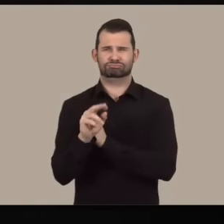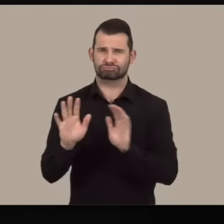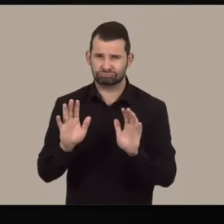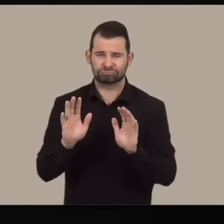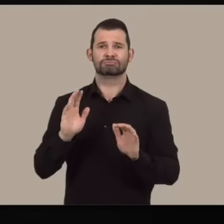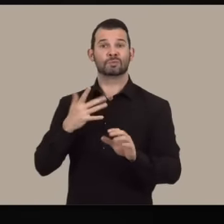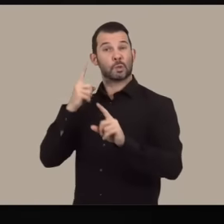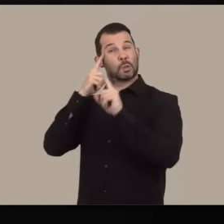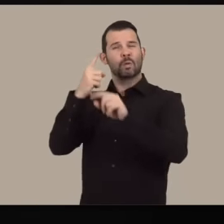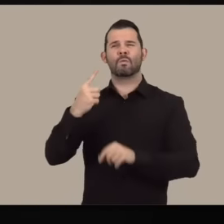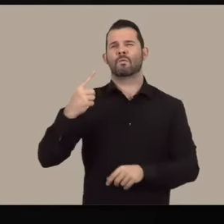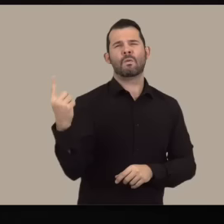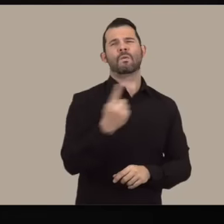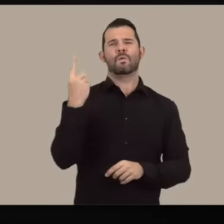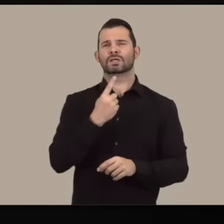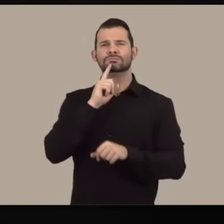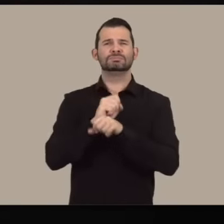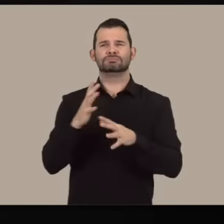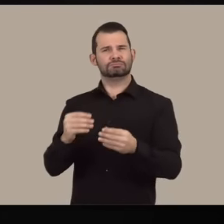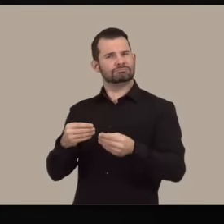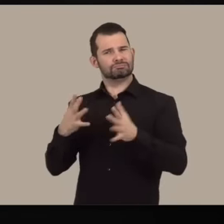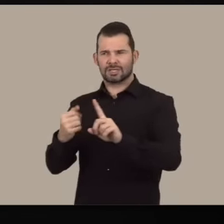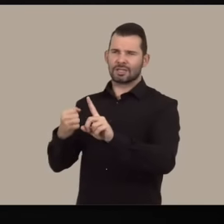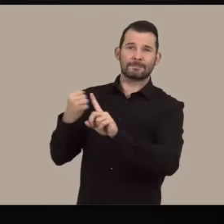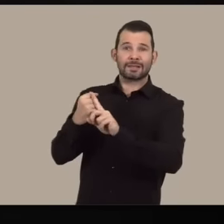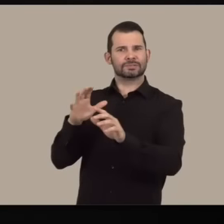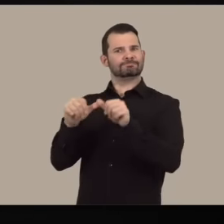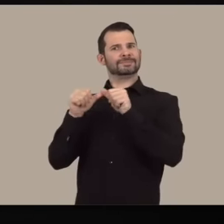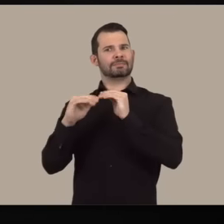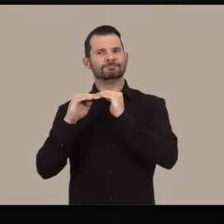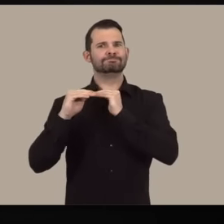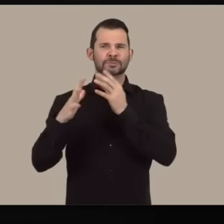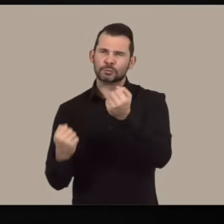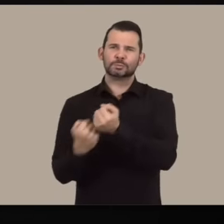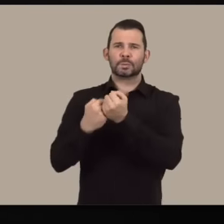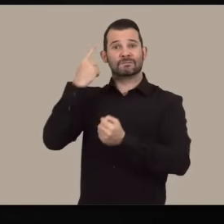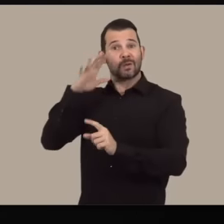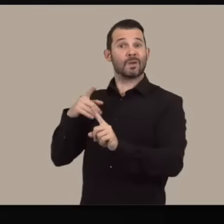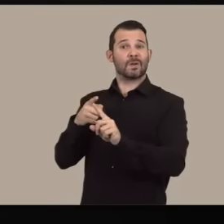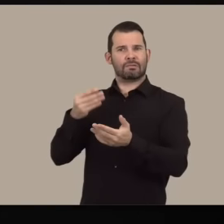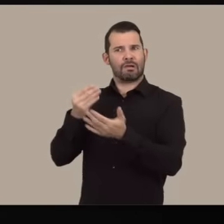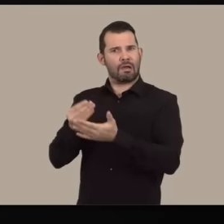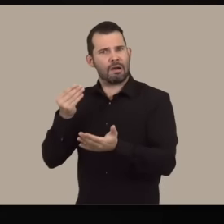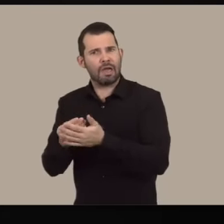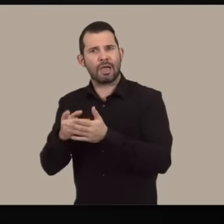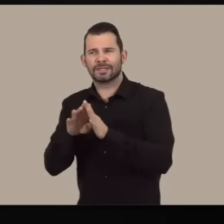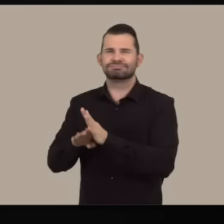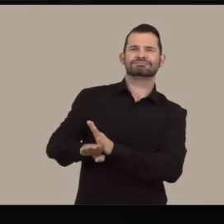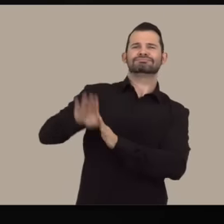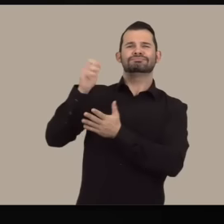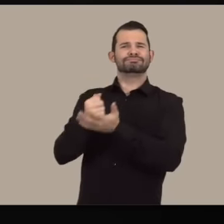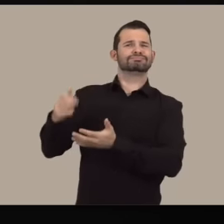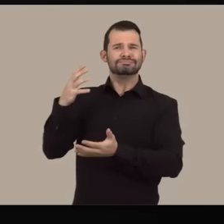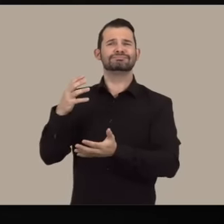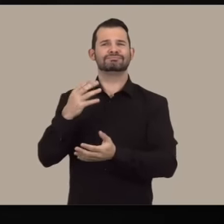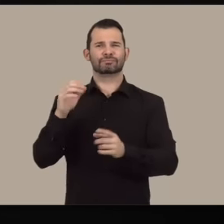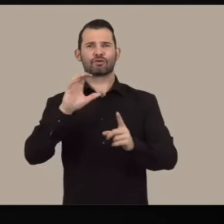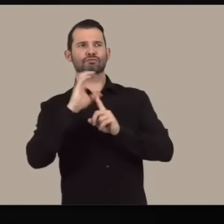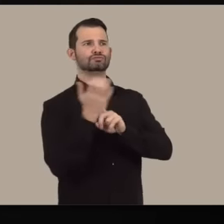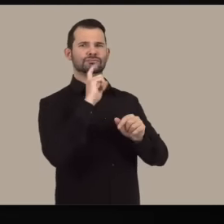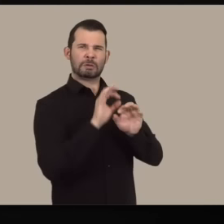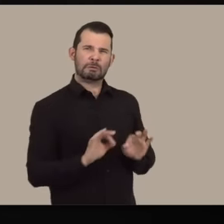changed. Our goal is always to provide impactful and sustainable support for the economic prosperity and